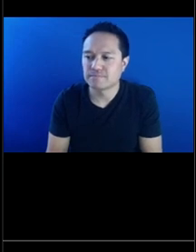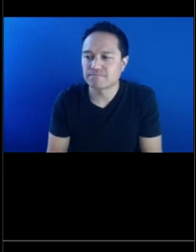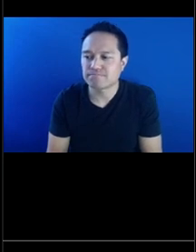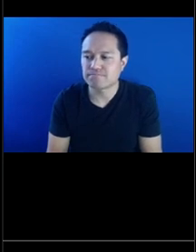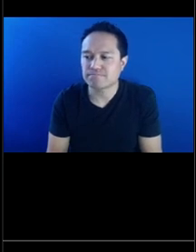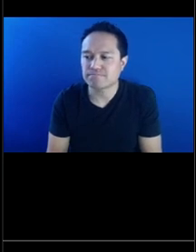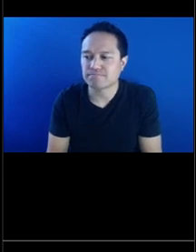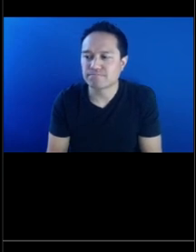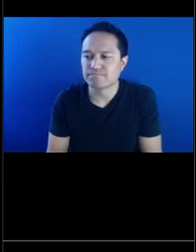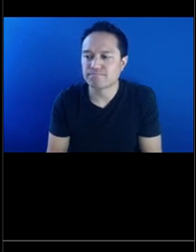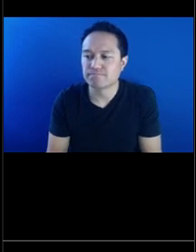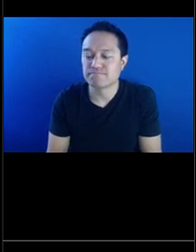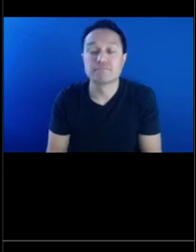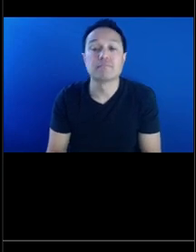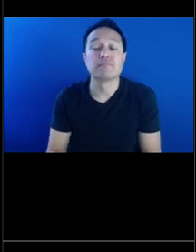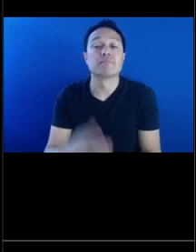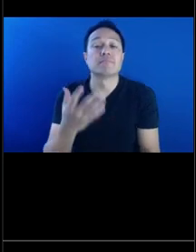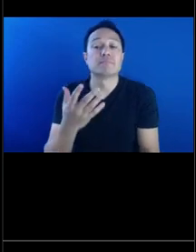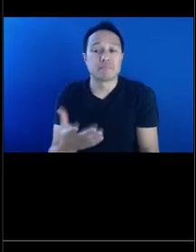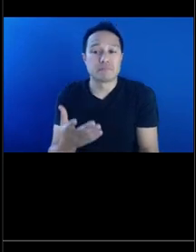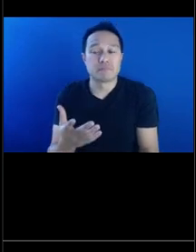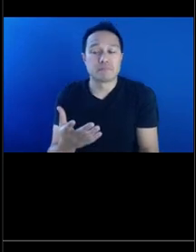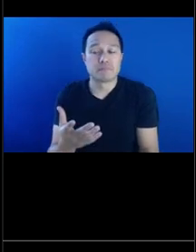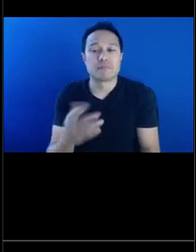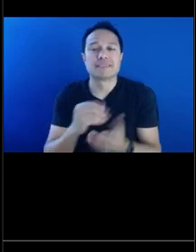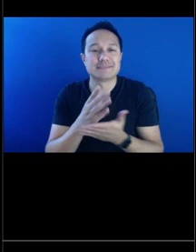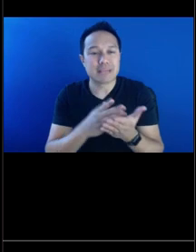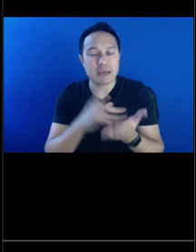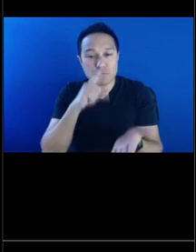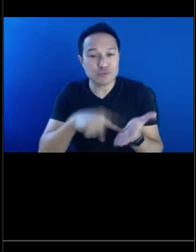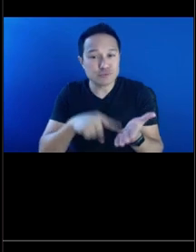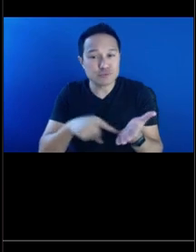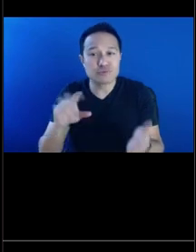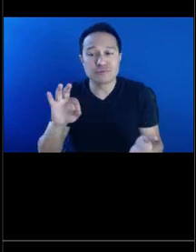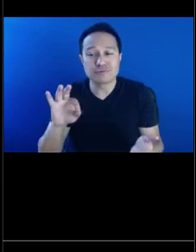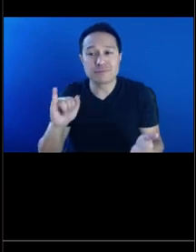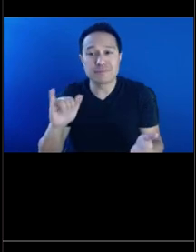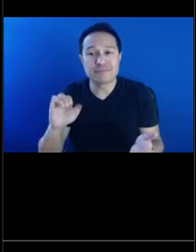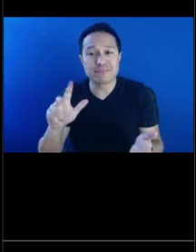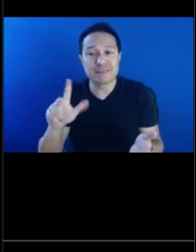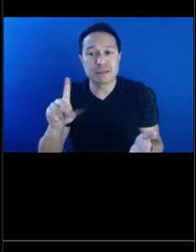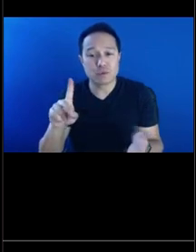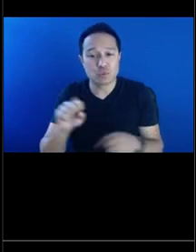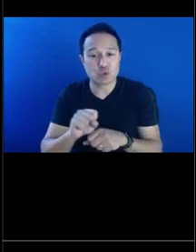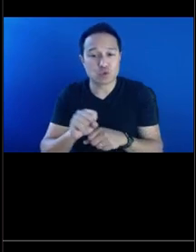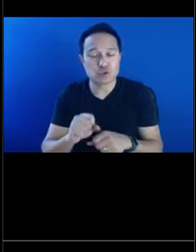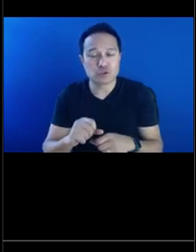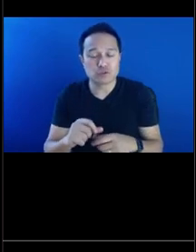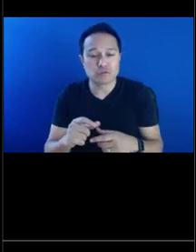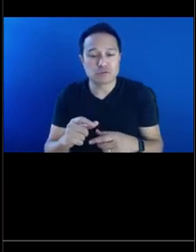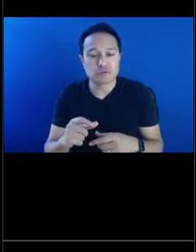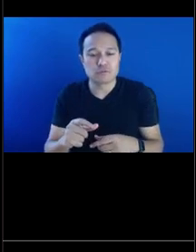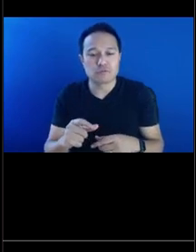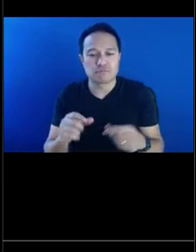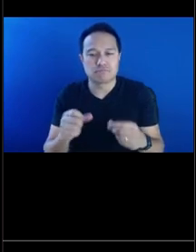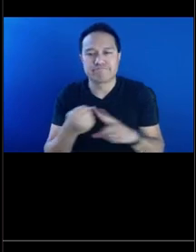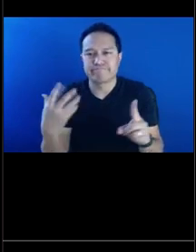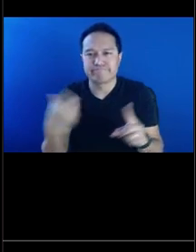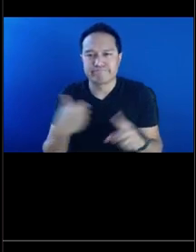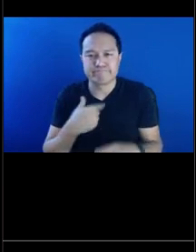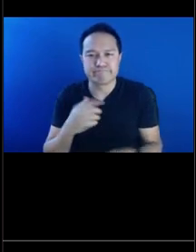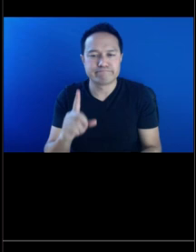And so speaking of some of the research and field work that we do to try to understand Hawaiian monk seals, I will